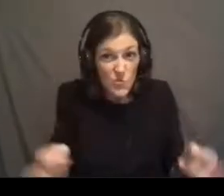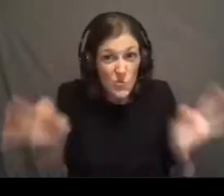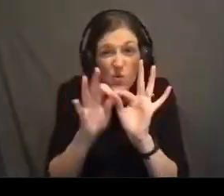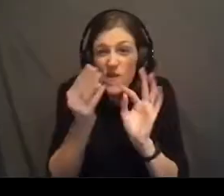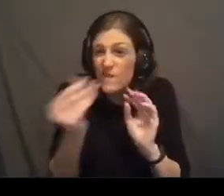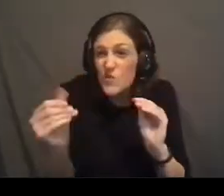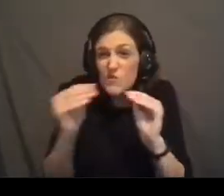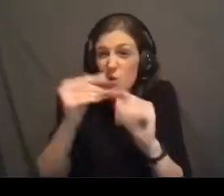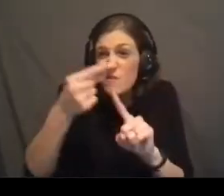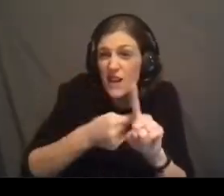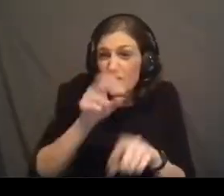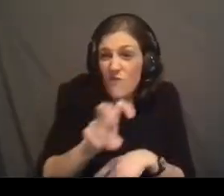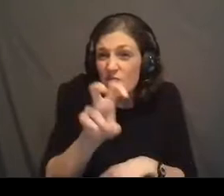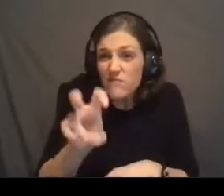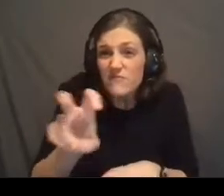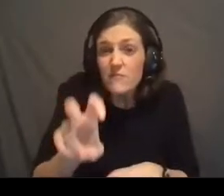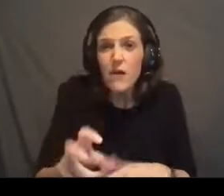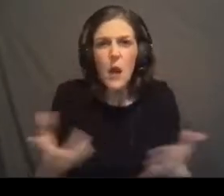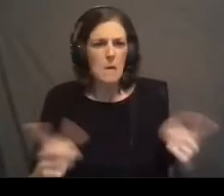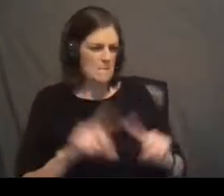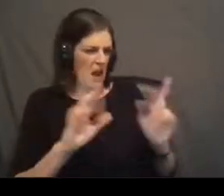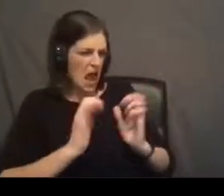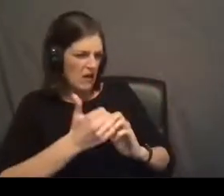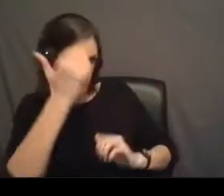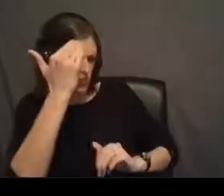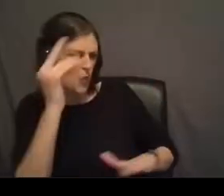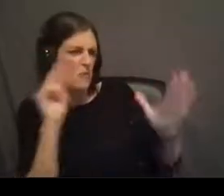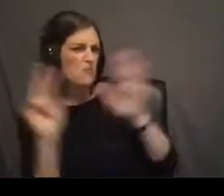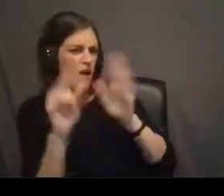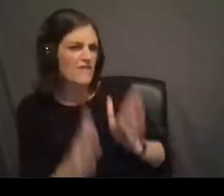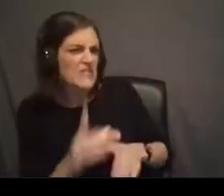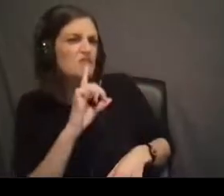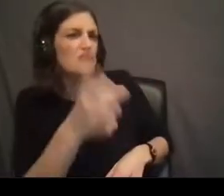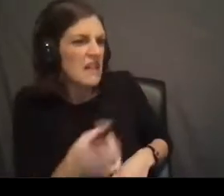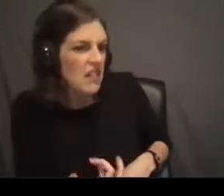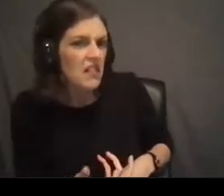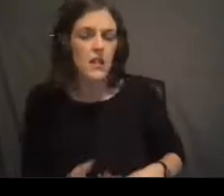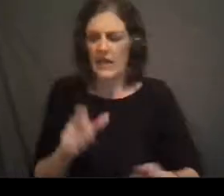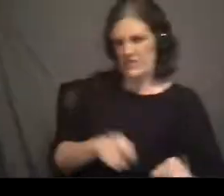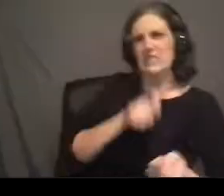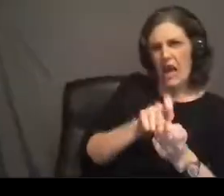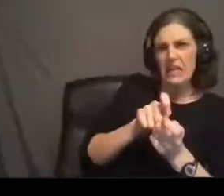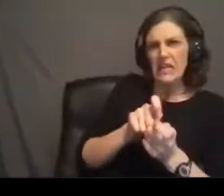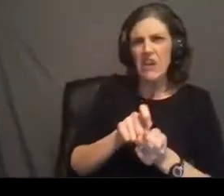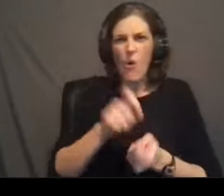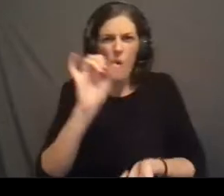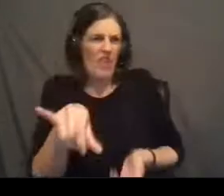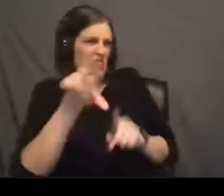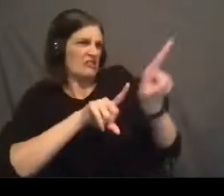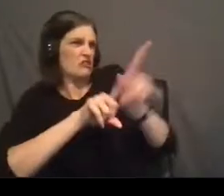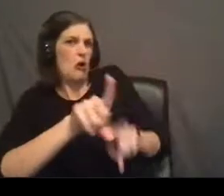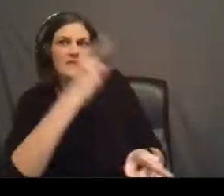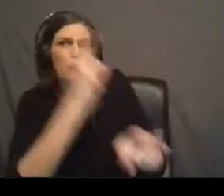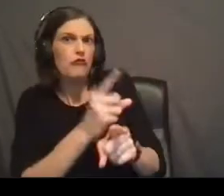more months of walking? But how do you even know this prophecy is real? Exactly. Or that the star is the